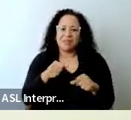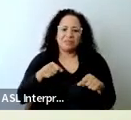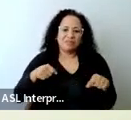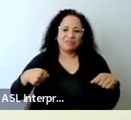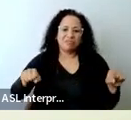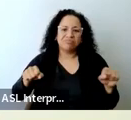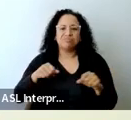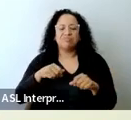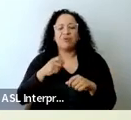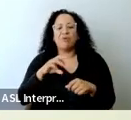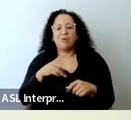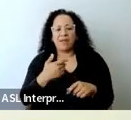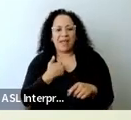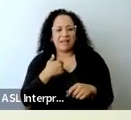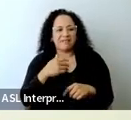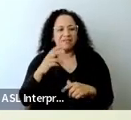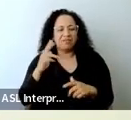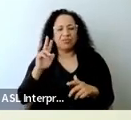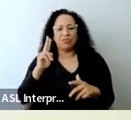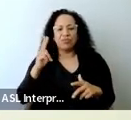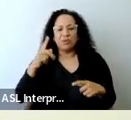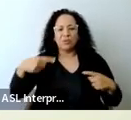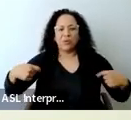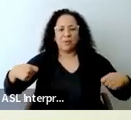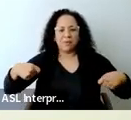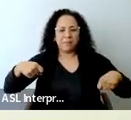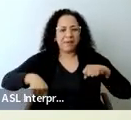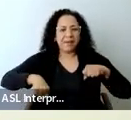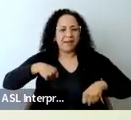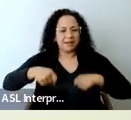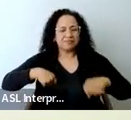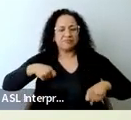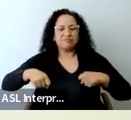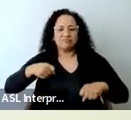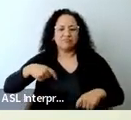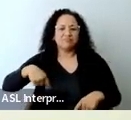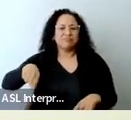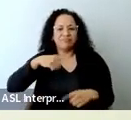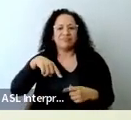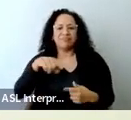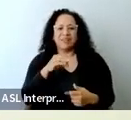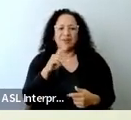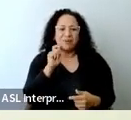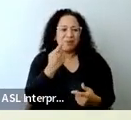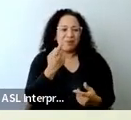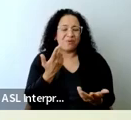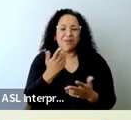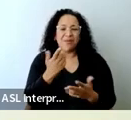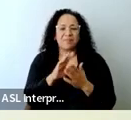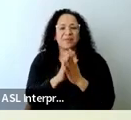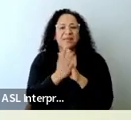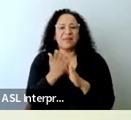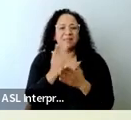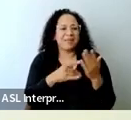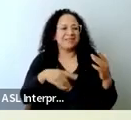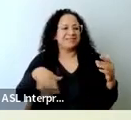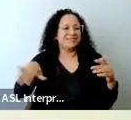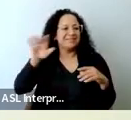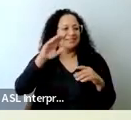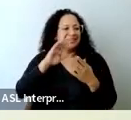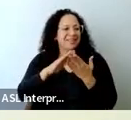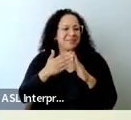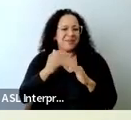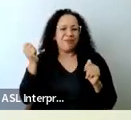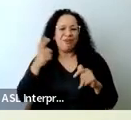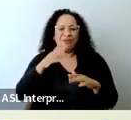quad, or he also has a three-wheel bike that he rides. And the cool thing is it's become the place in the neighborhood where all